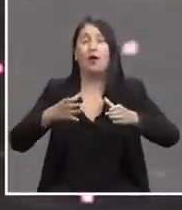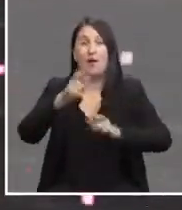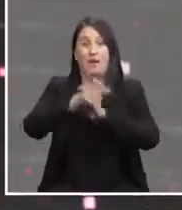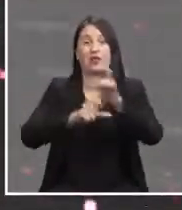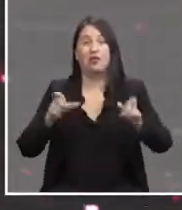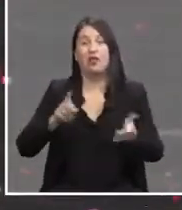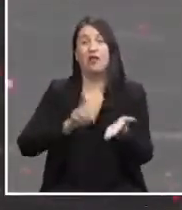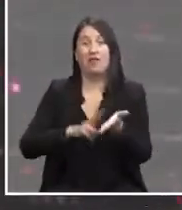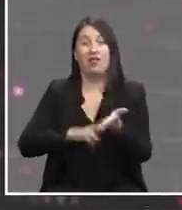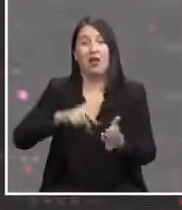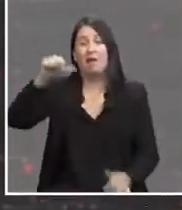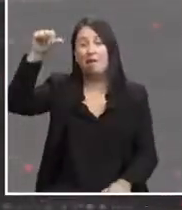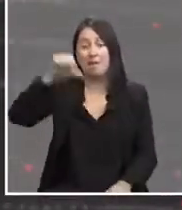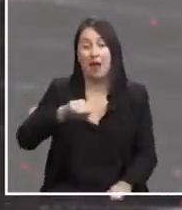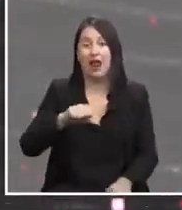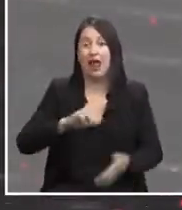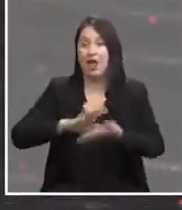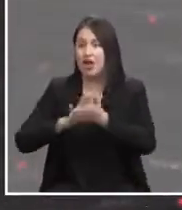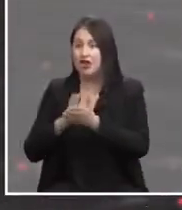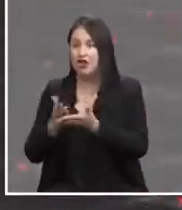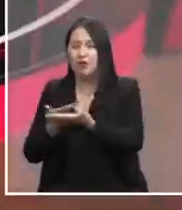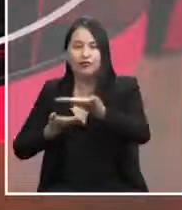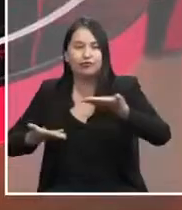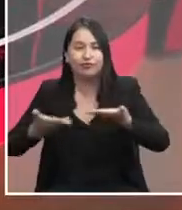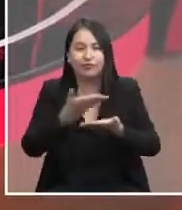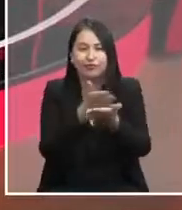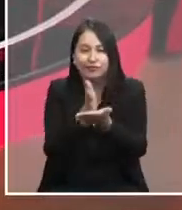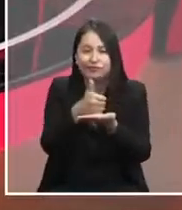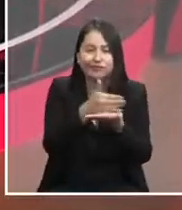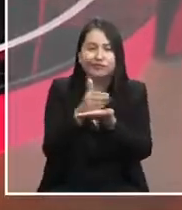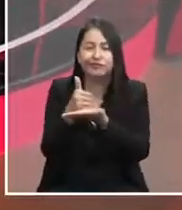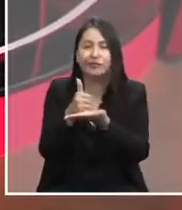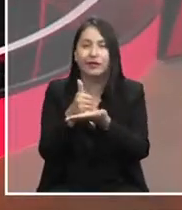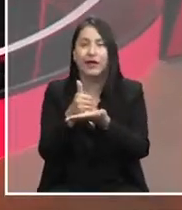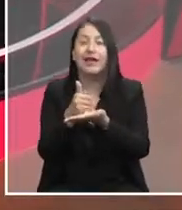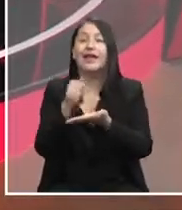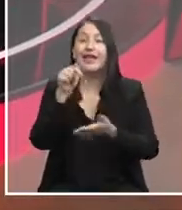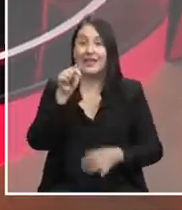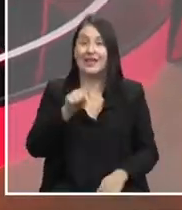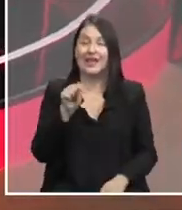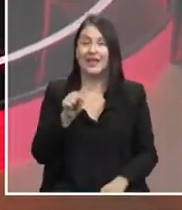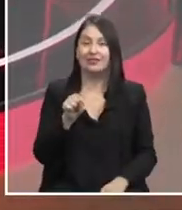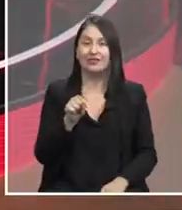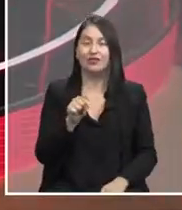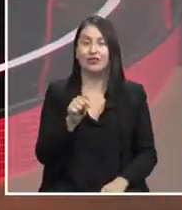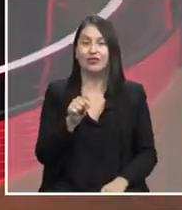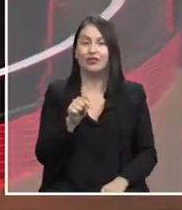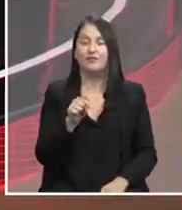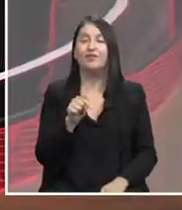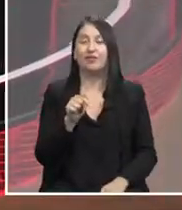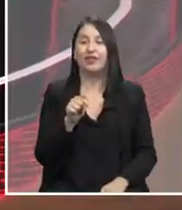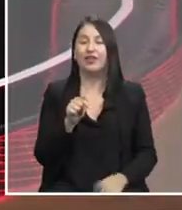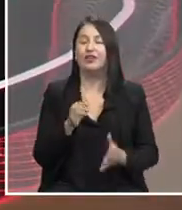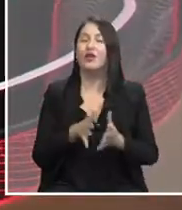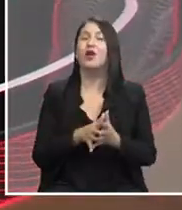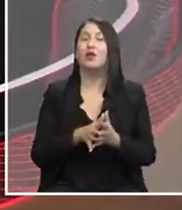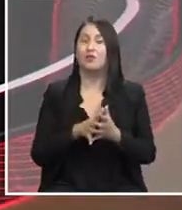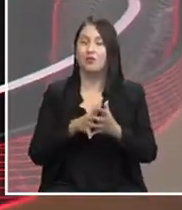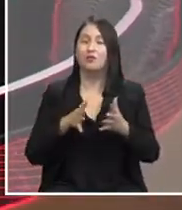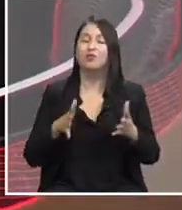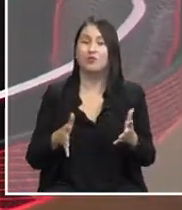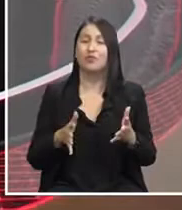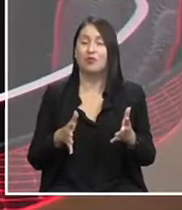and weighs on the traditional powers, the state, but also on you, on we, the